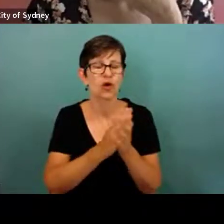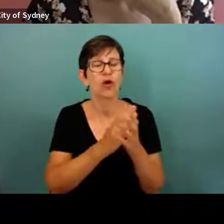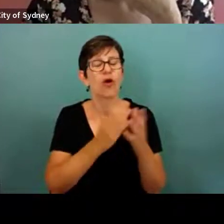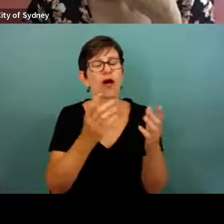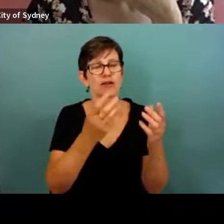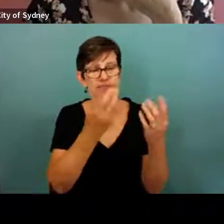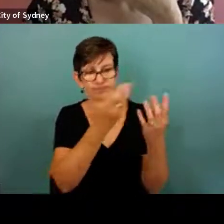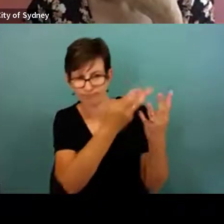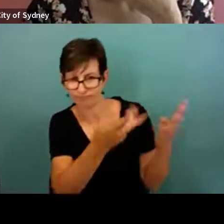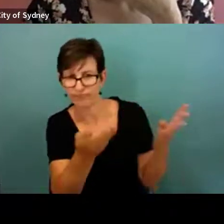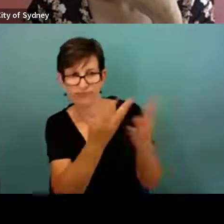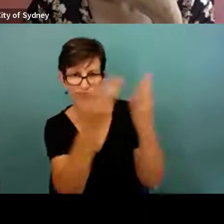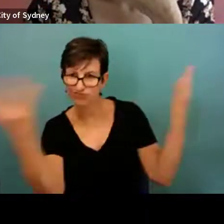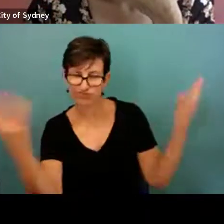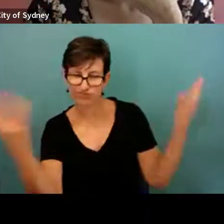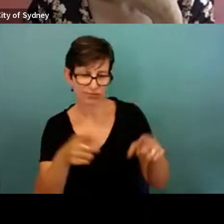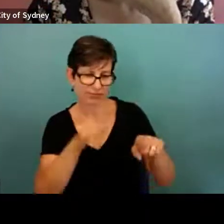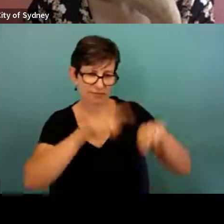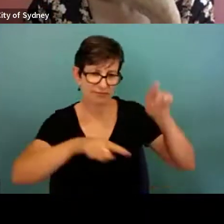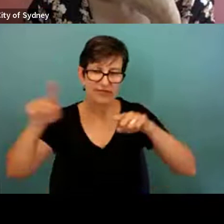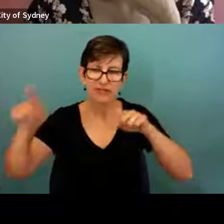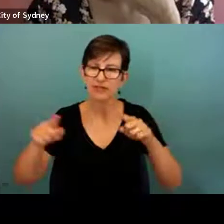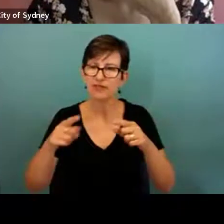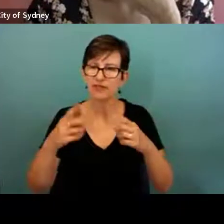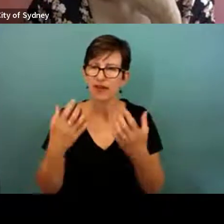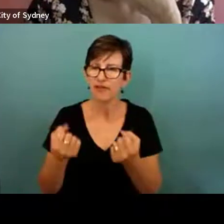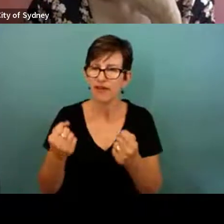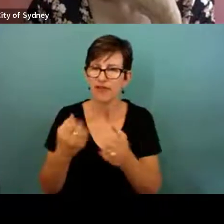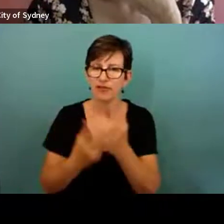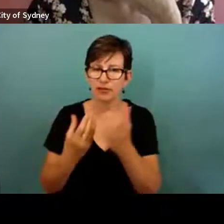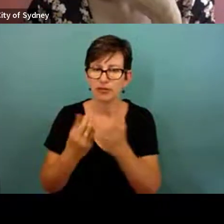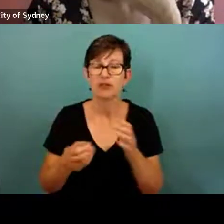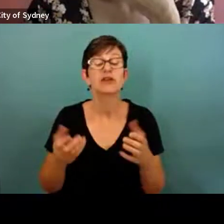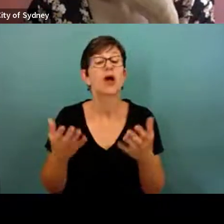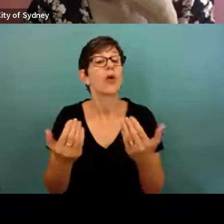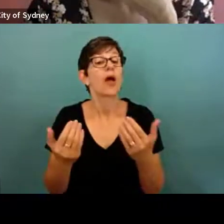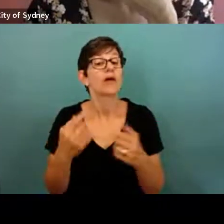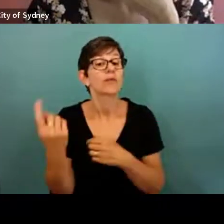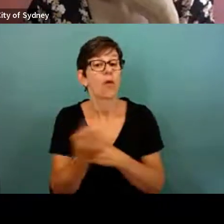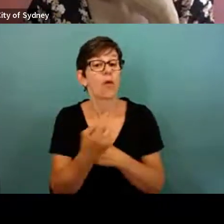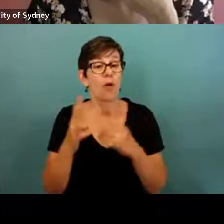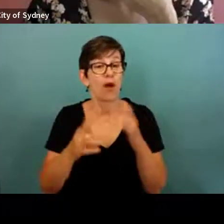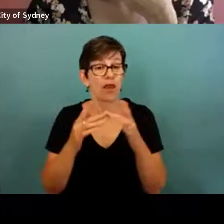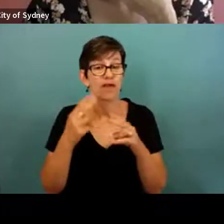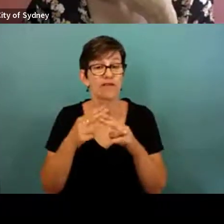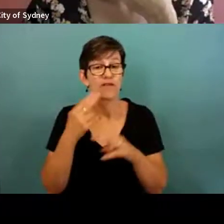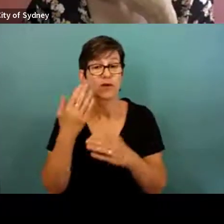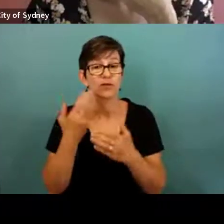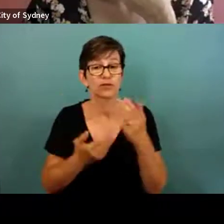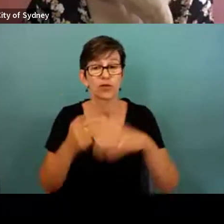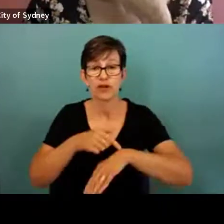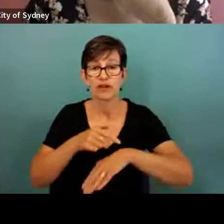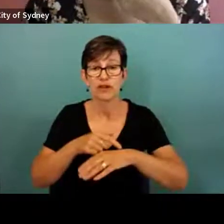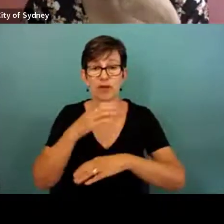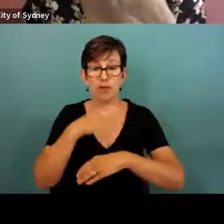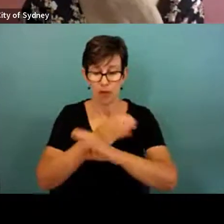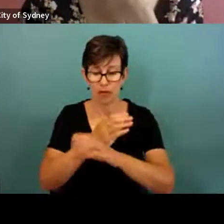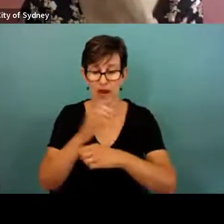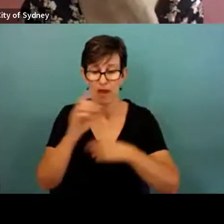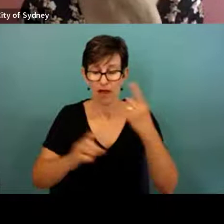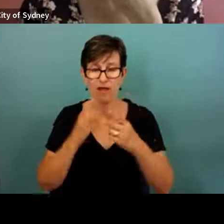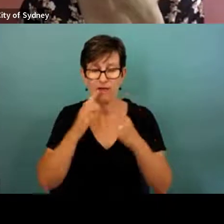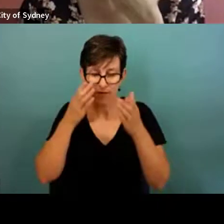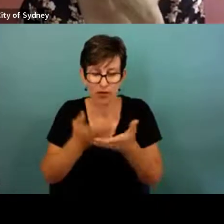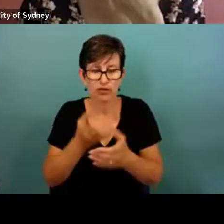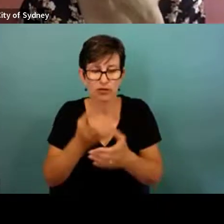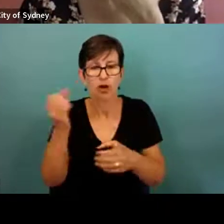I thank you everyone for joining us today for another online Storytime webinar. This one focusing on creating online story